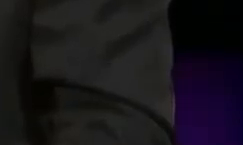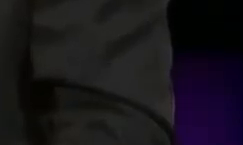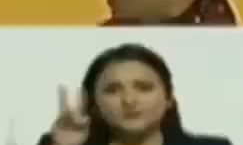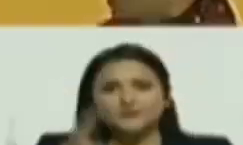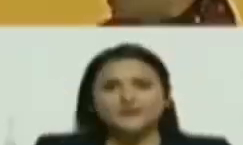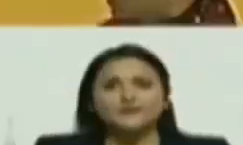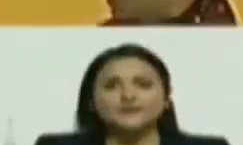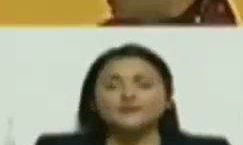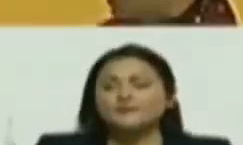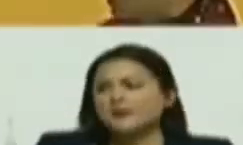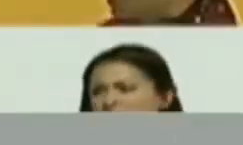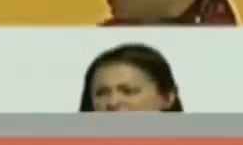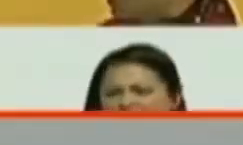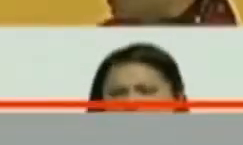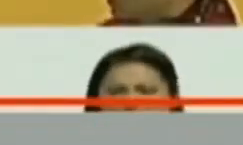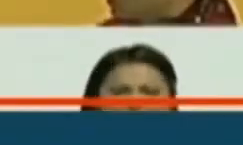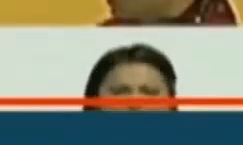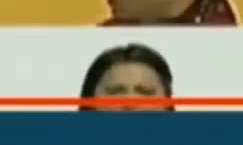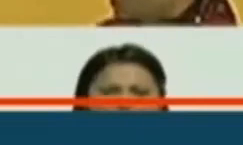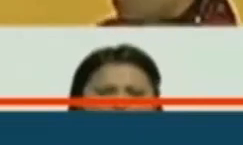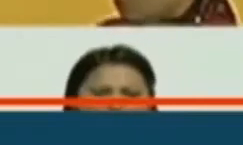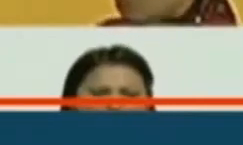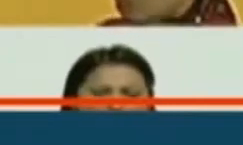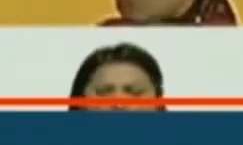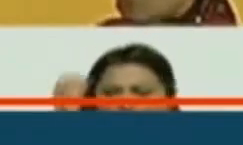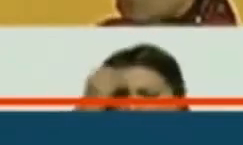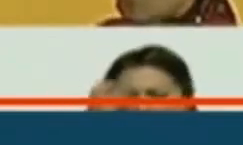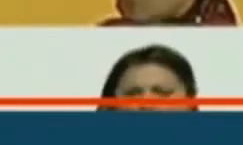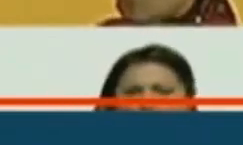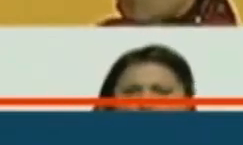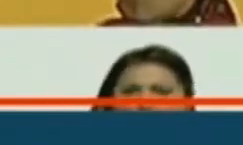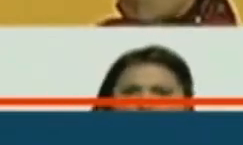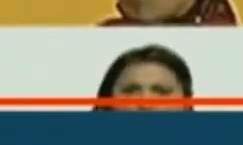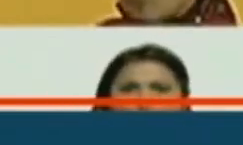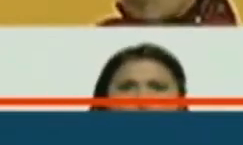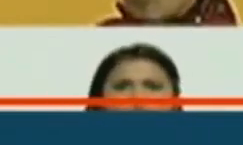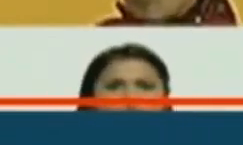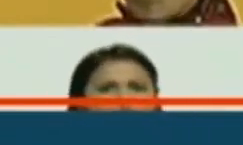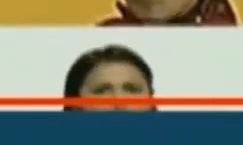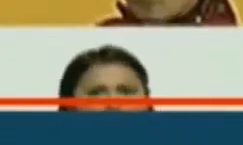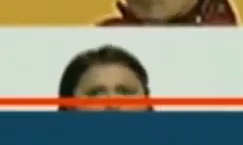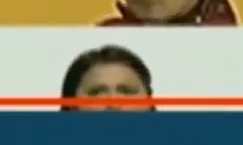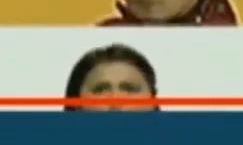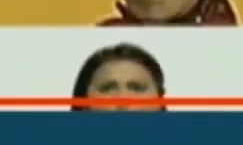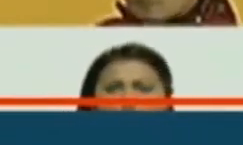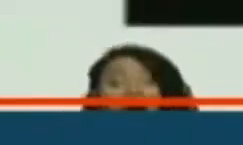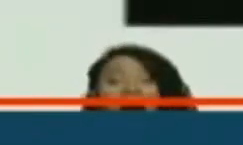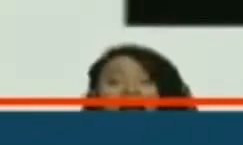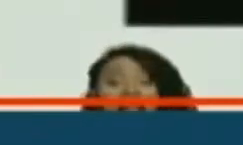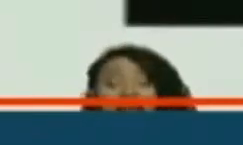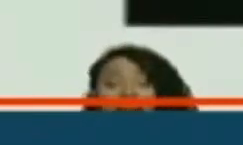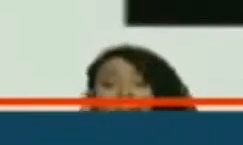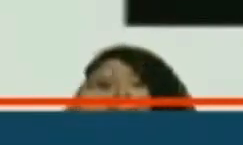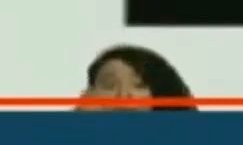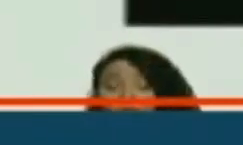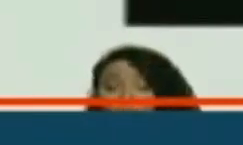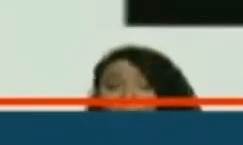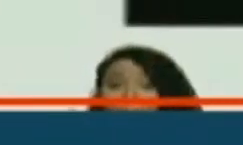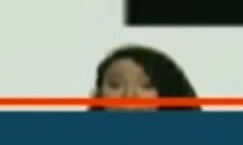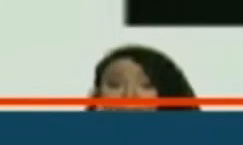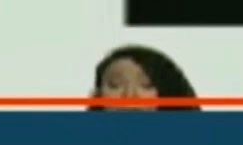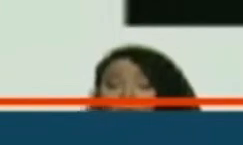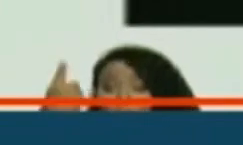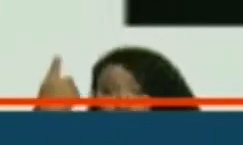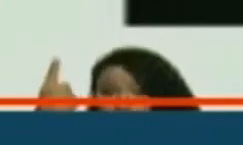of the Essequibo. The national head of the Venezuela Toda Campaign, Jorge Rodriguez, highlighted the commitment of the men and women of